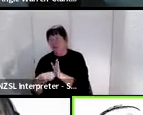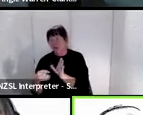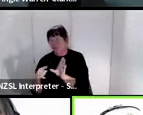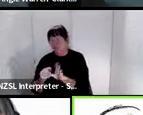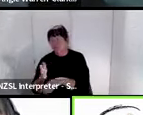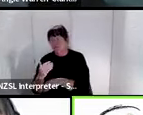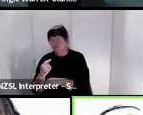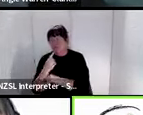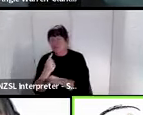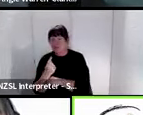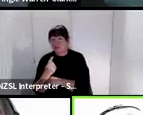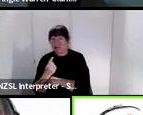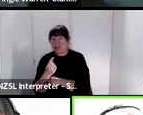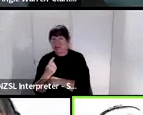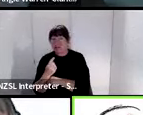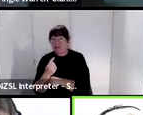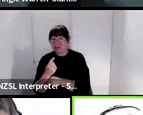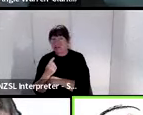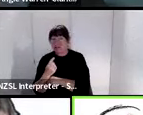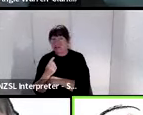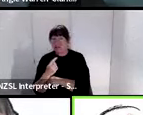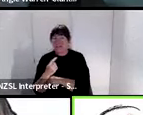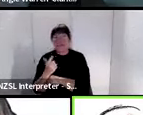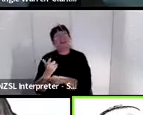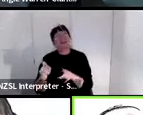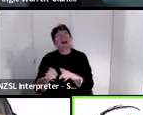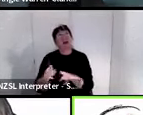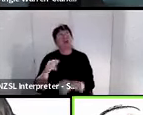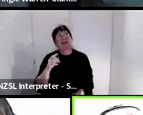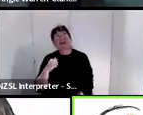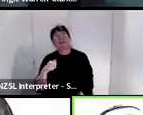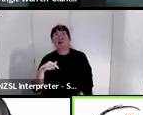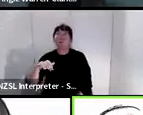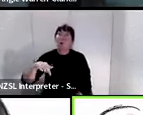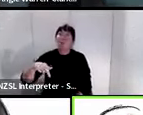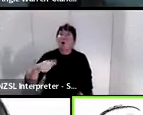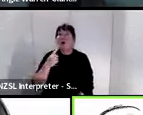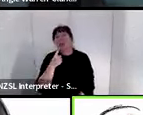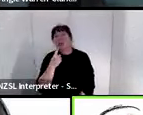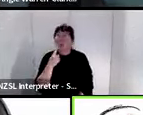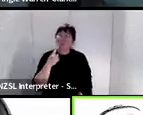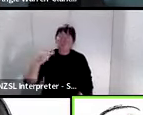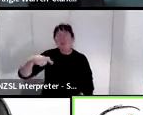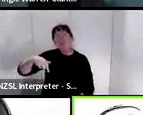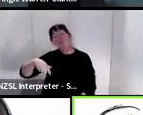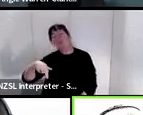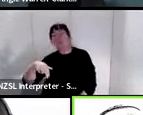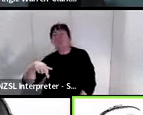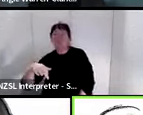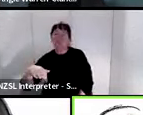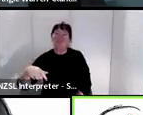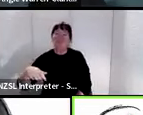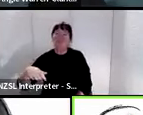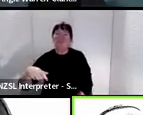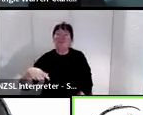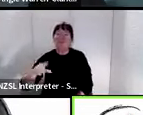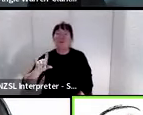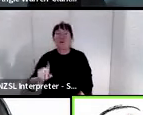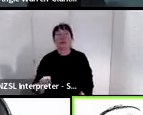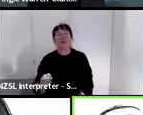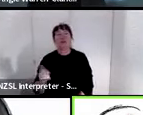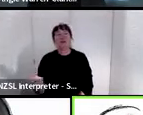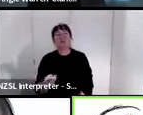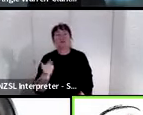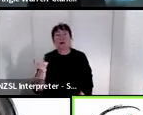about we can walk and chew gum at the same time. And what Amy meant about that was we can do more than